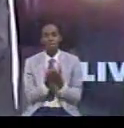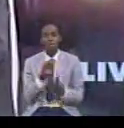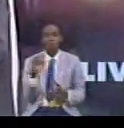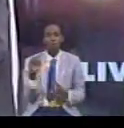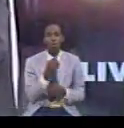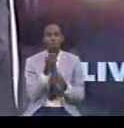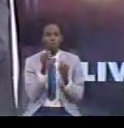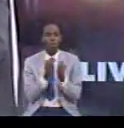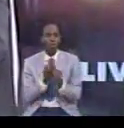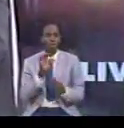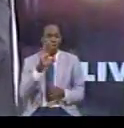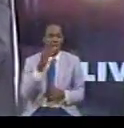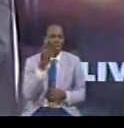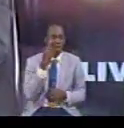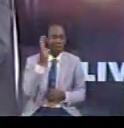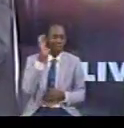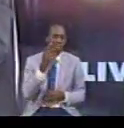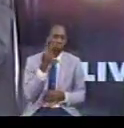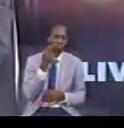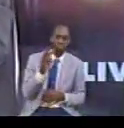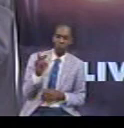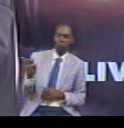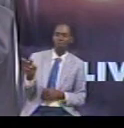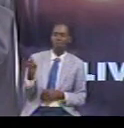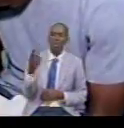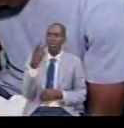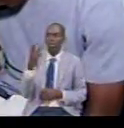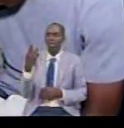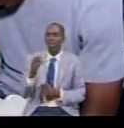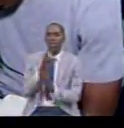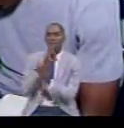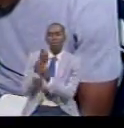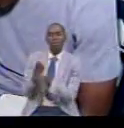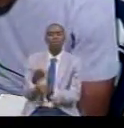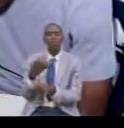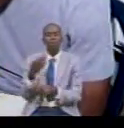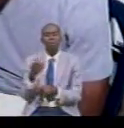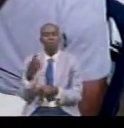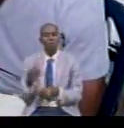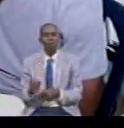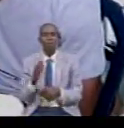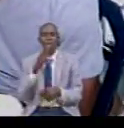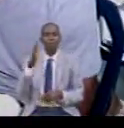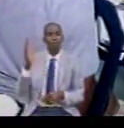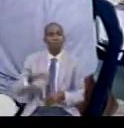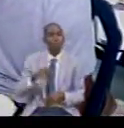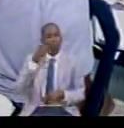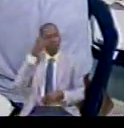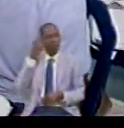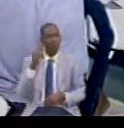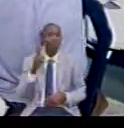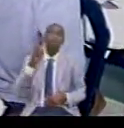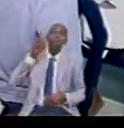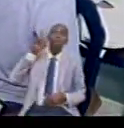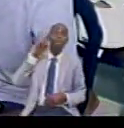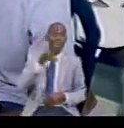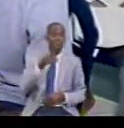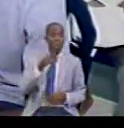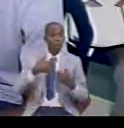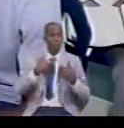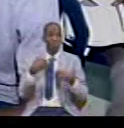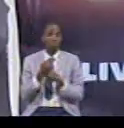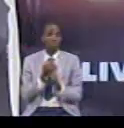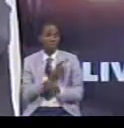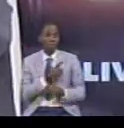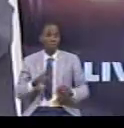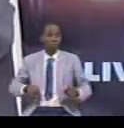thou behold and see the reward of the wicked, because thou hast made the Lord, which